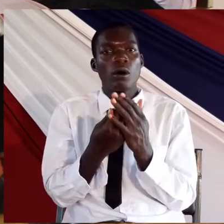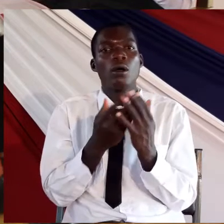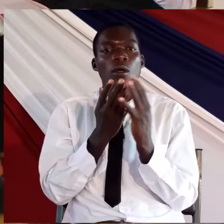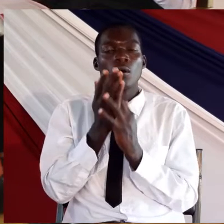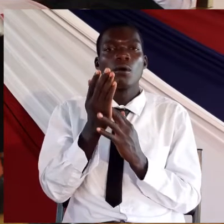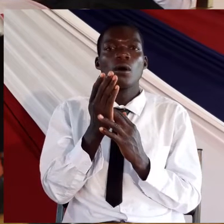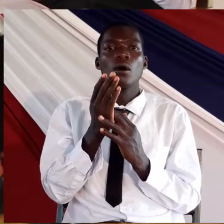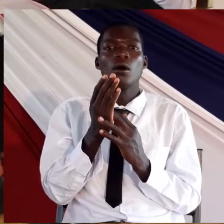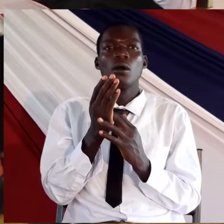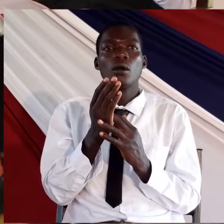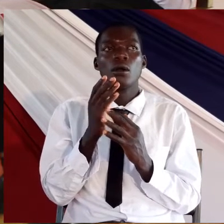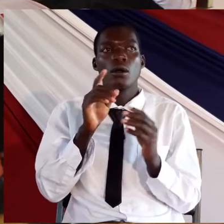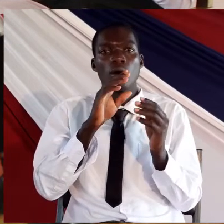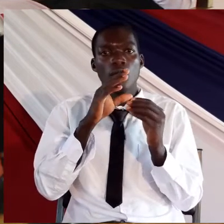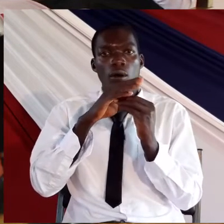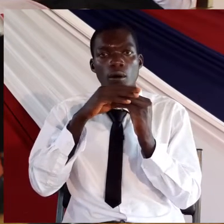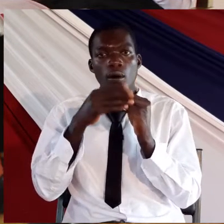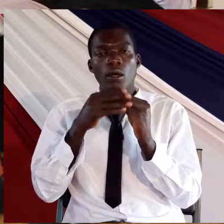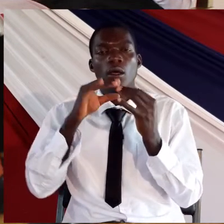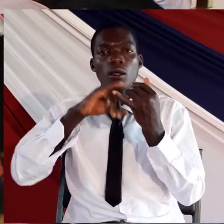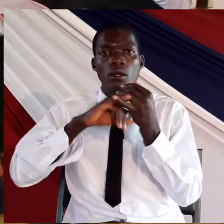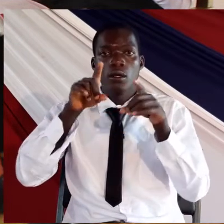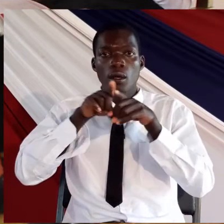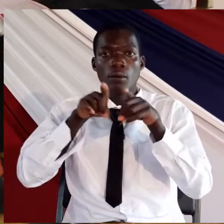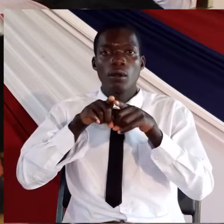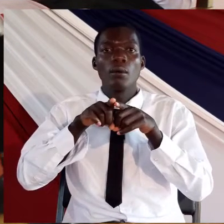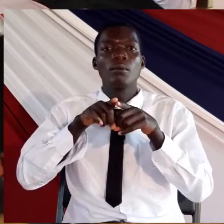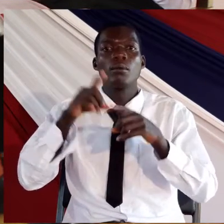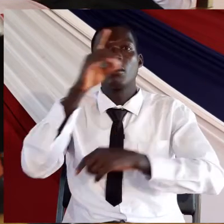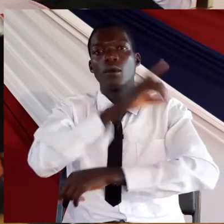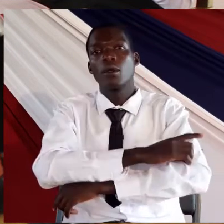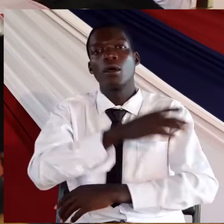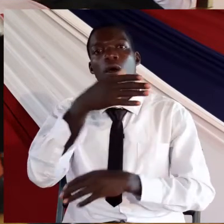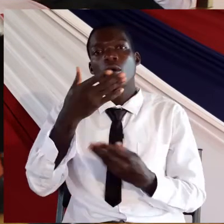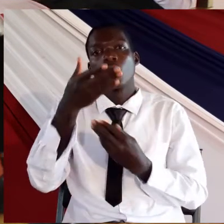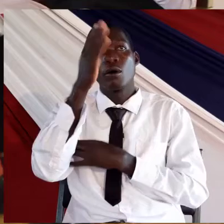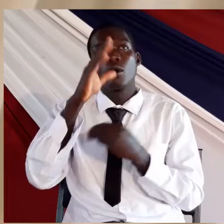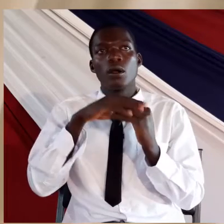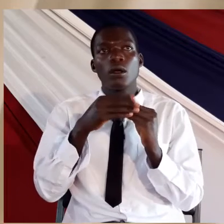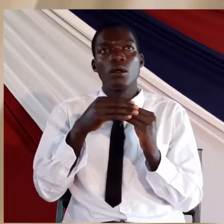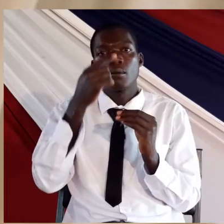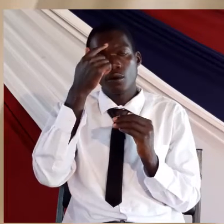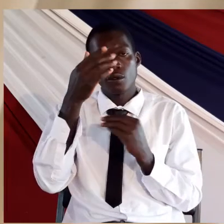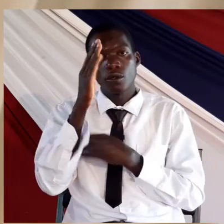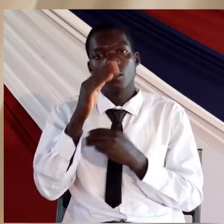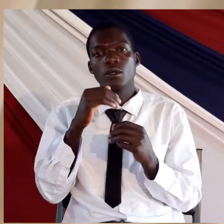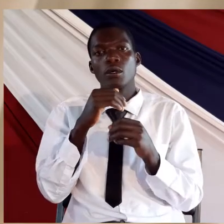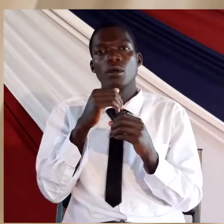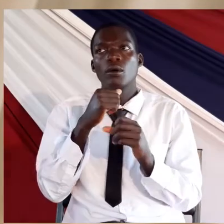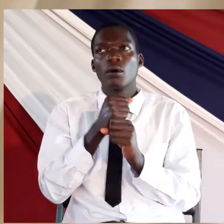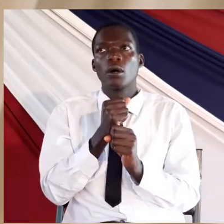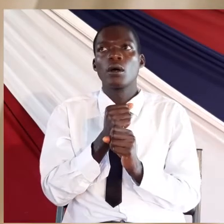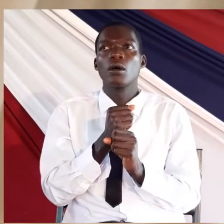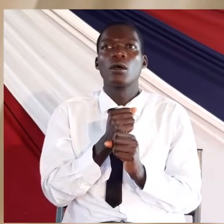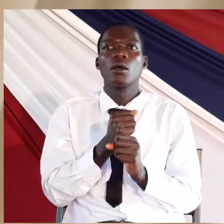then later marry. And then, mm-hmm. of course, the same day, he told about how Eve was created. Mm-hmm. Both were adults.